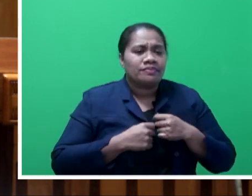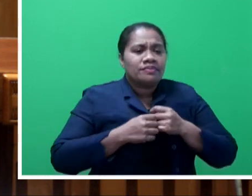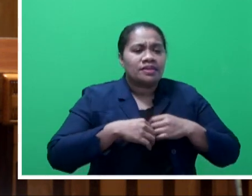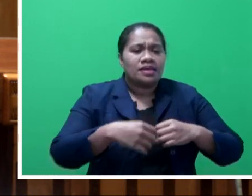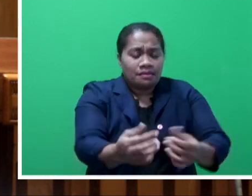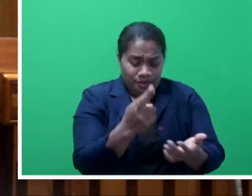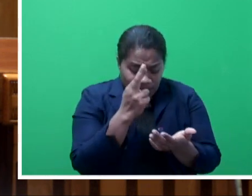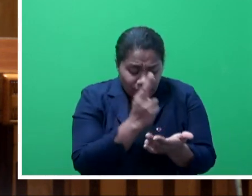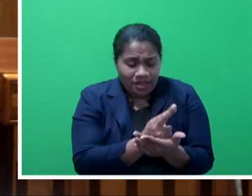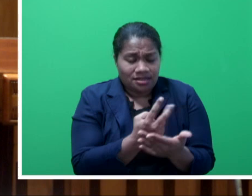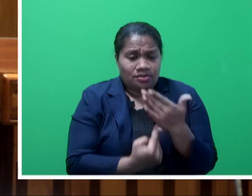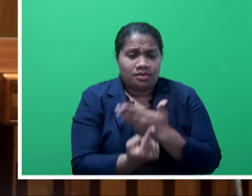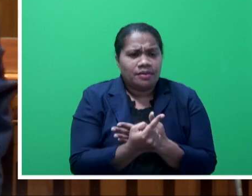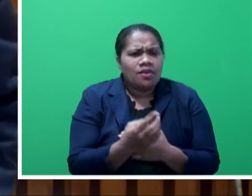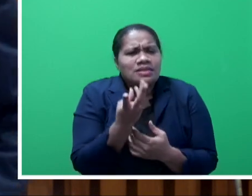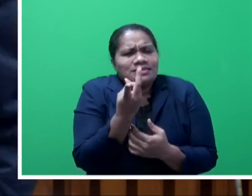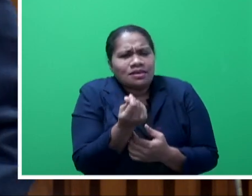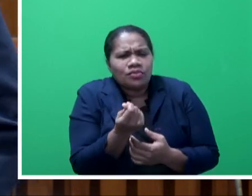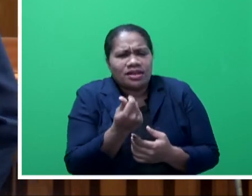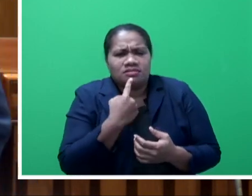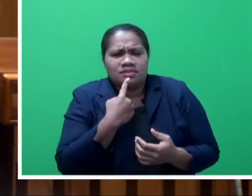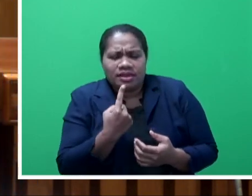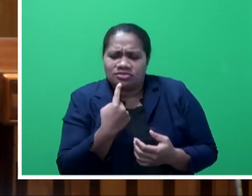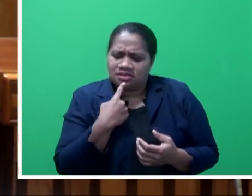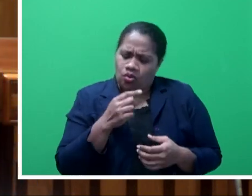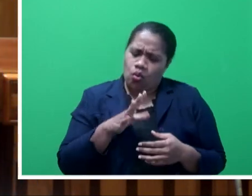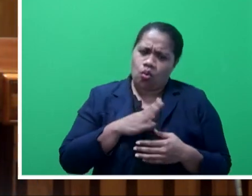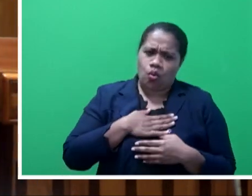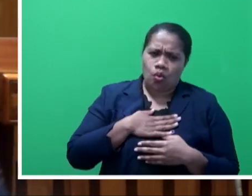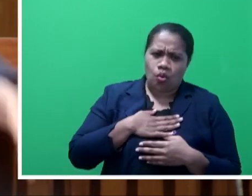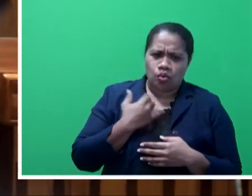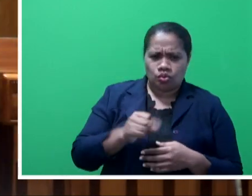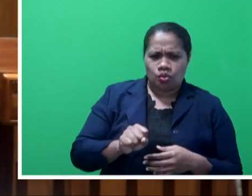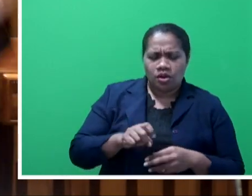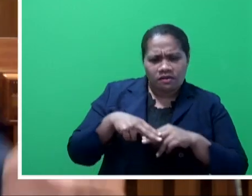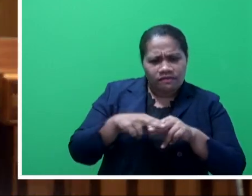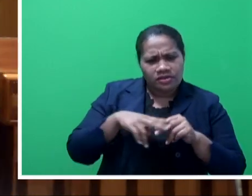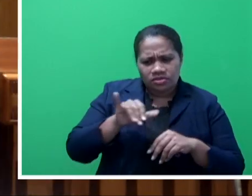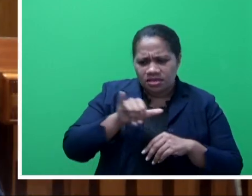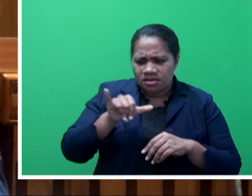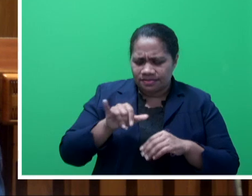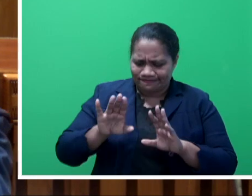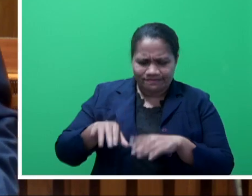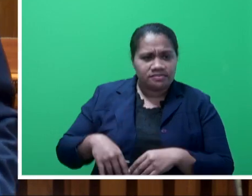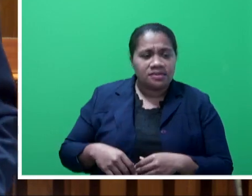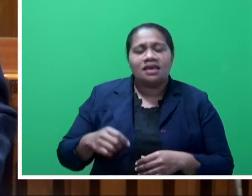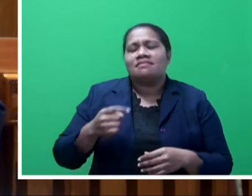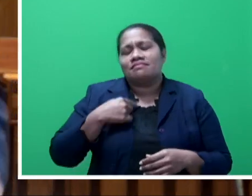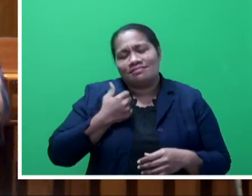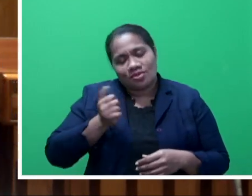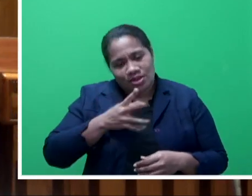else mentioned about, Fiji Airways is insolvent. I've highlighted this so many times, Mr. Speaker,